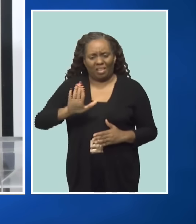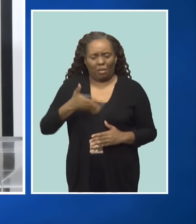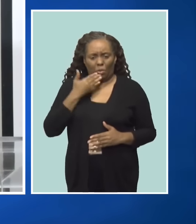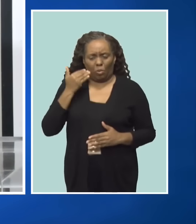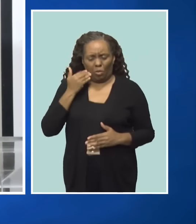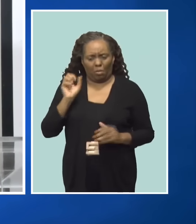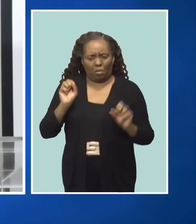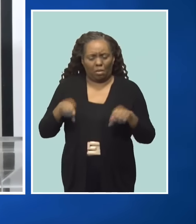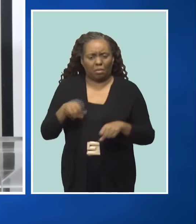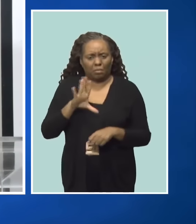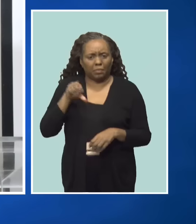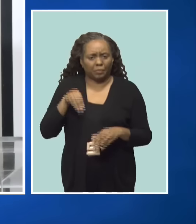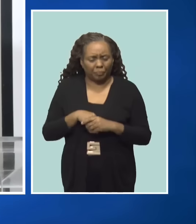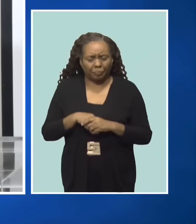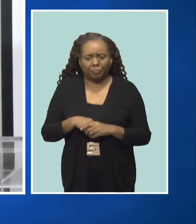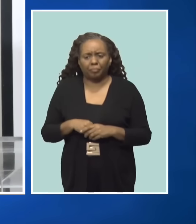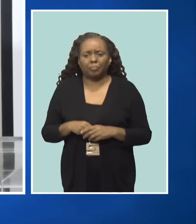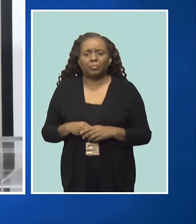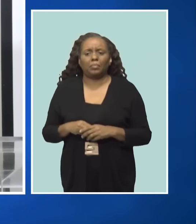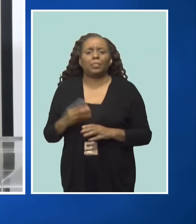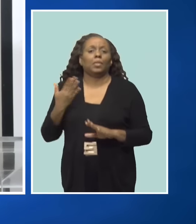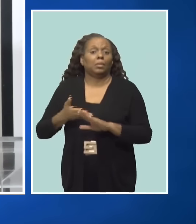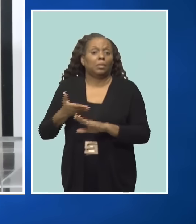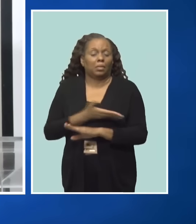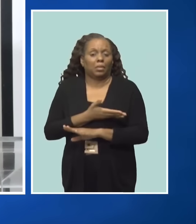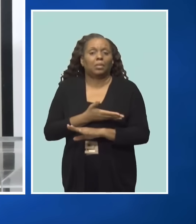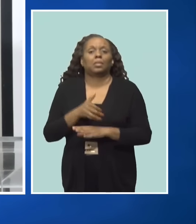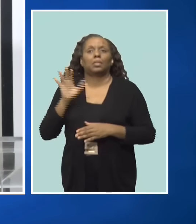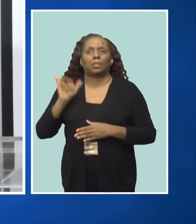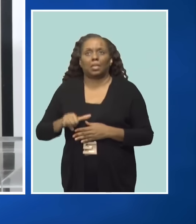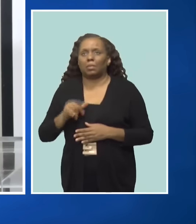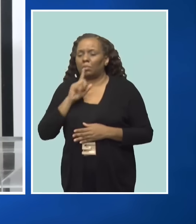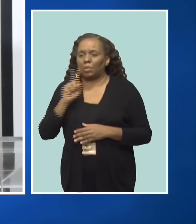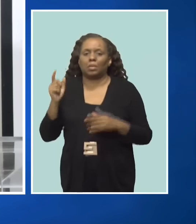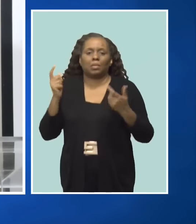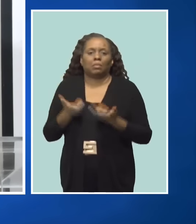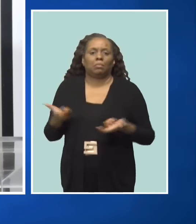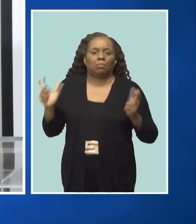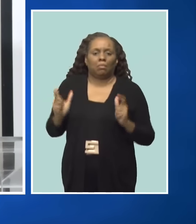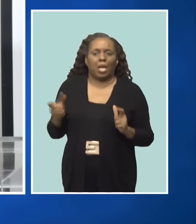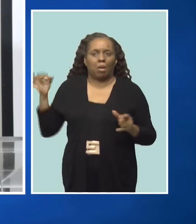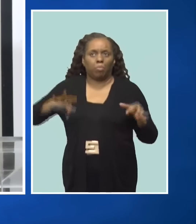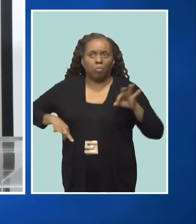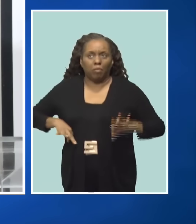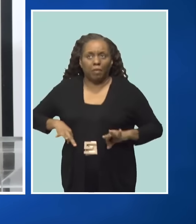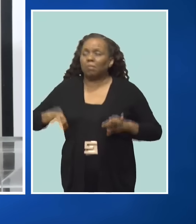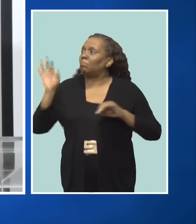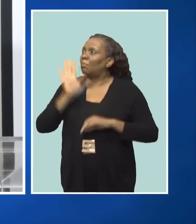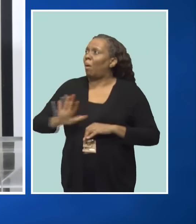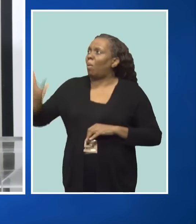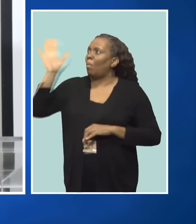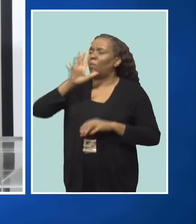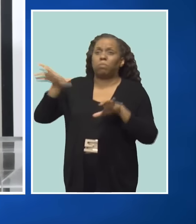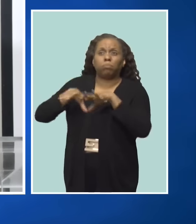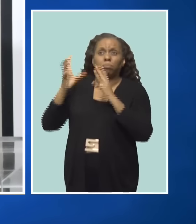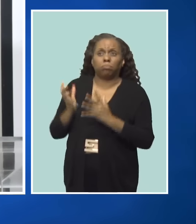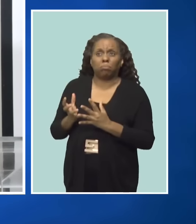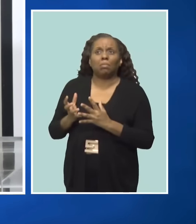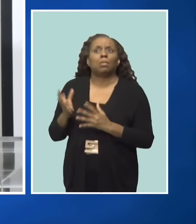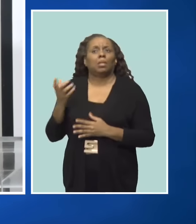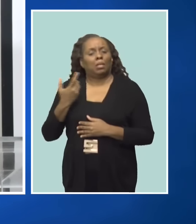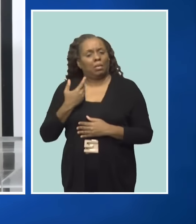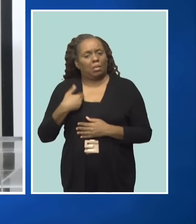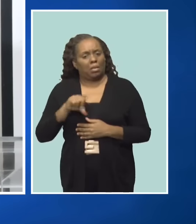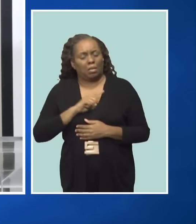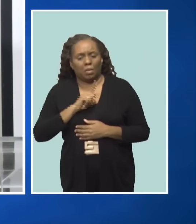in a sector that was emerging as one of the big profit sectors globally. And we thought to be able